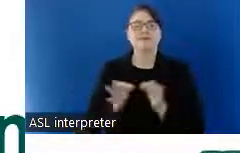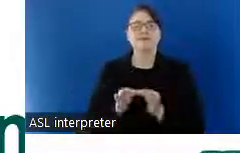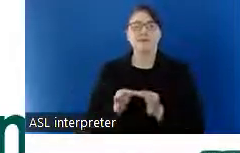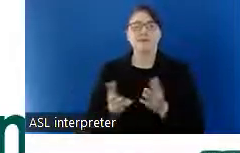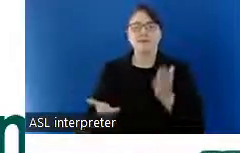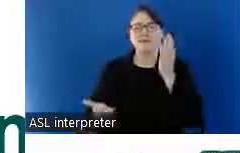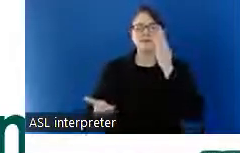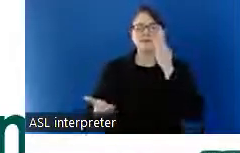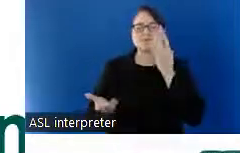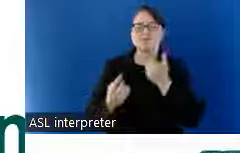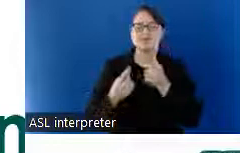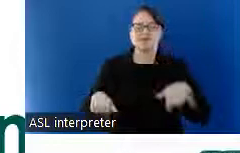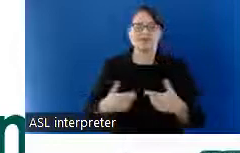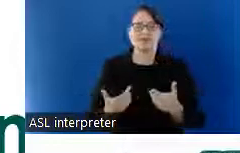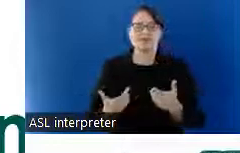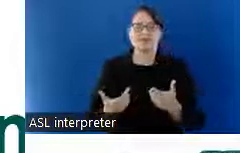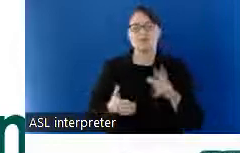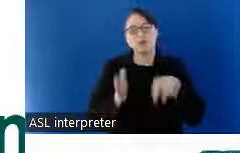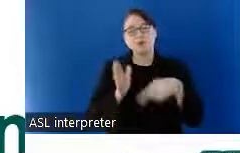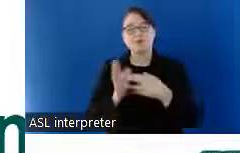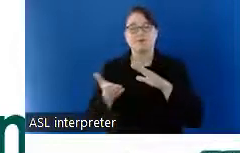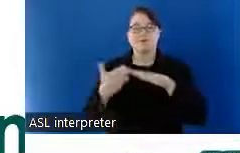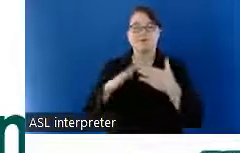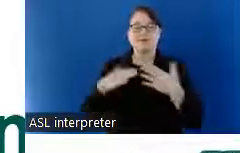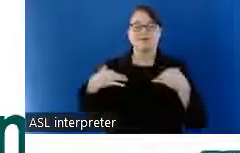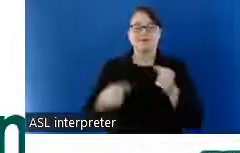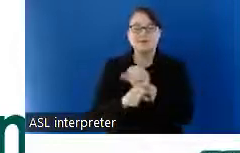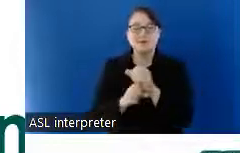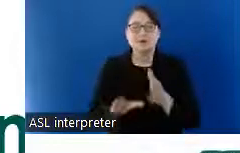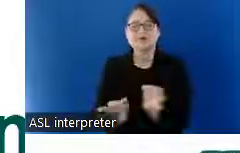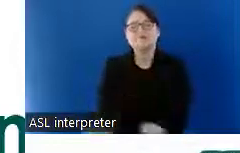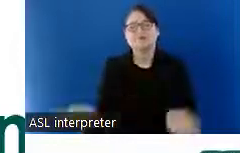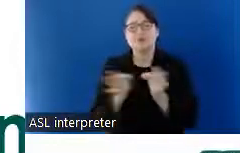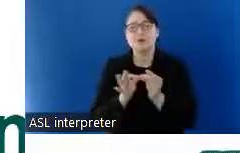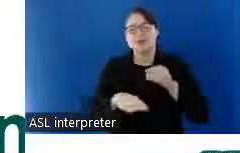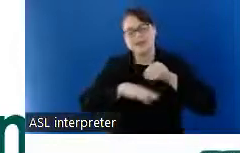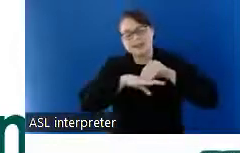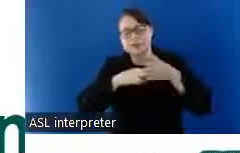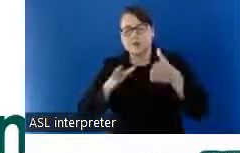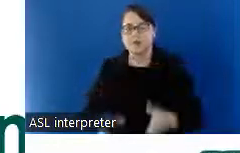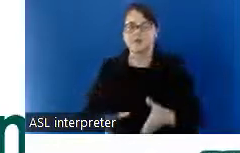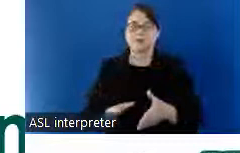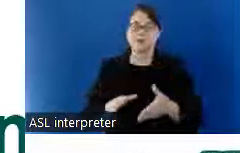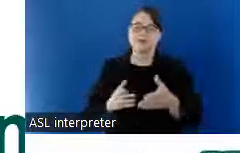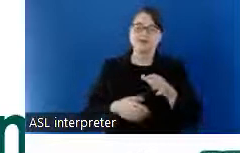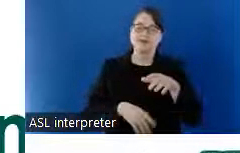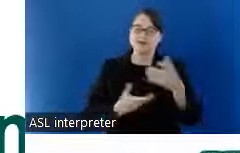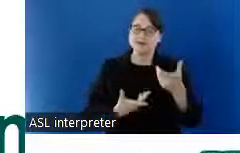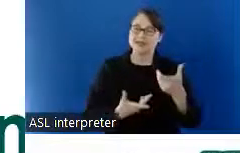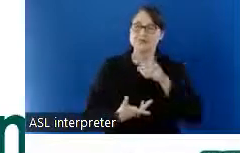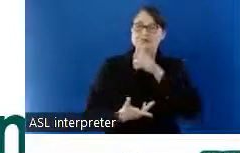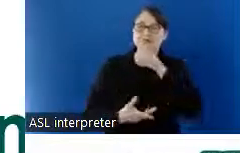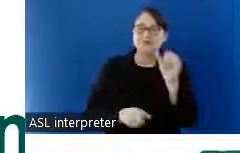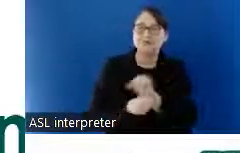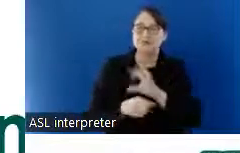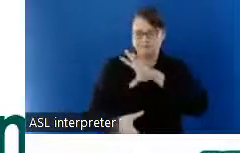been the role of community health workers being those key figures, influencers, stakeholders in their communities. While we